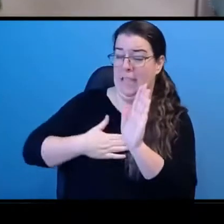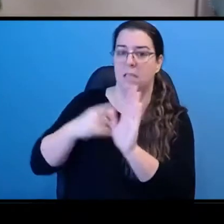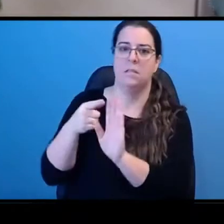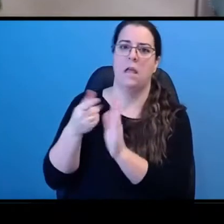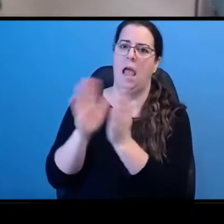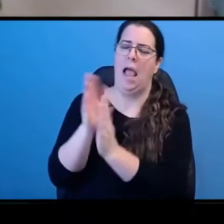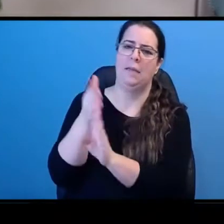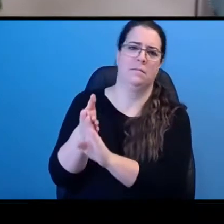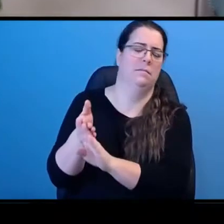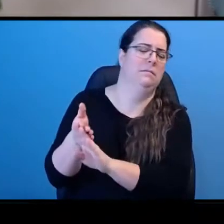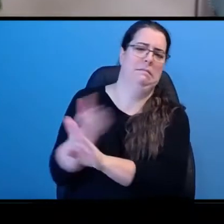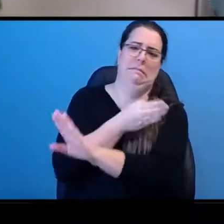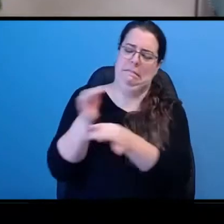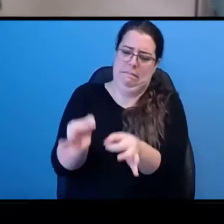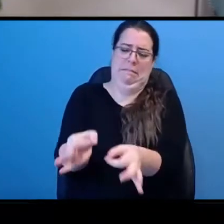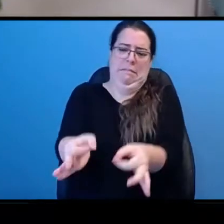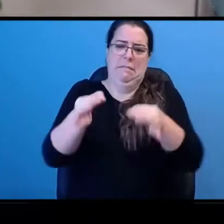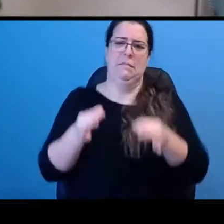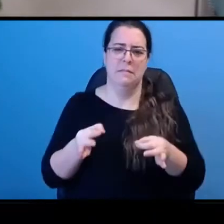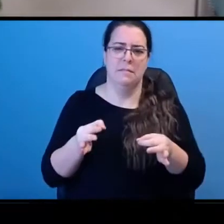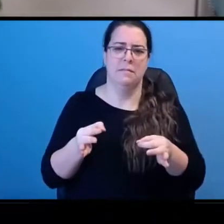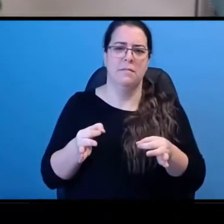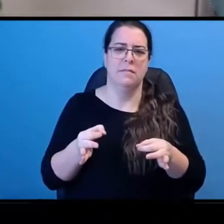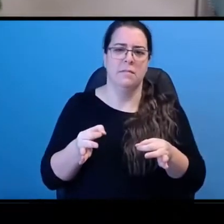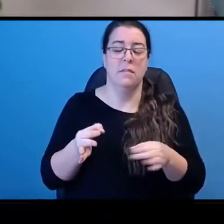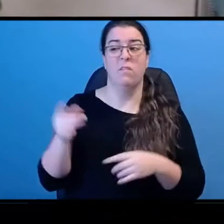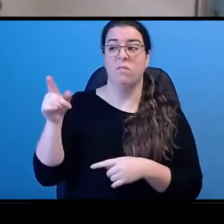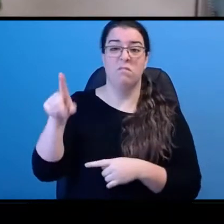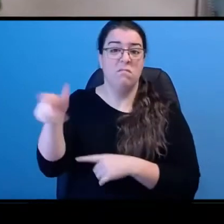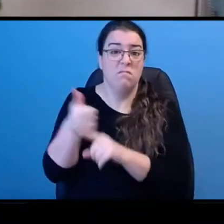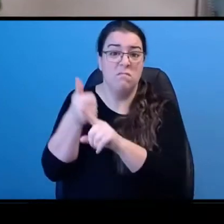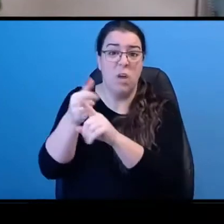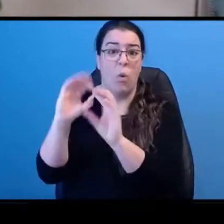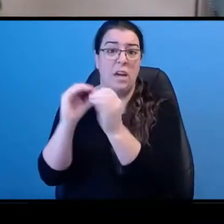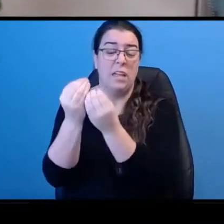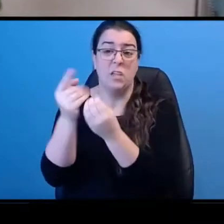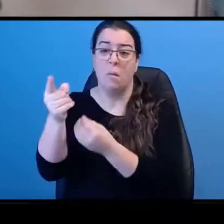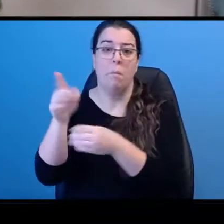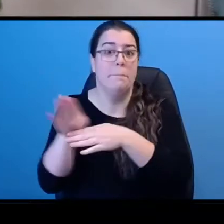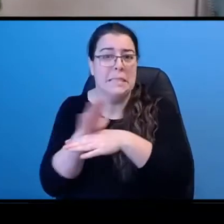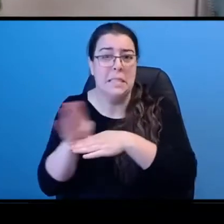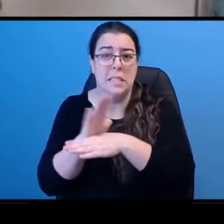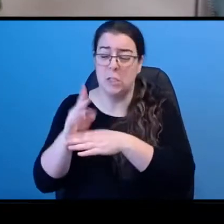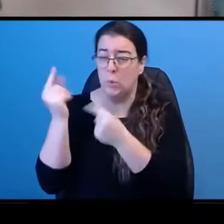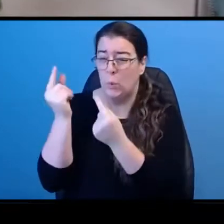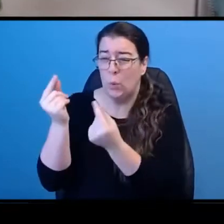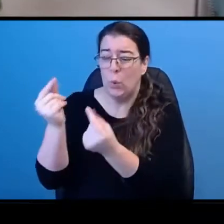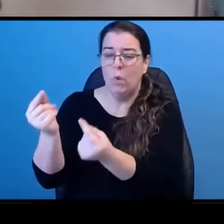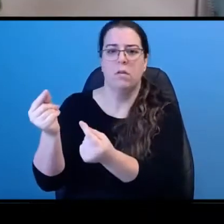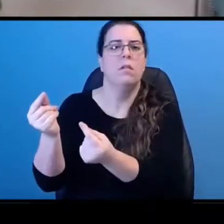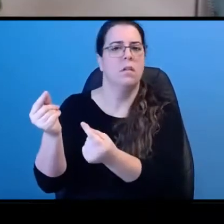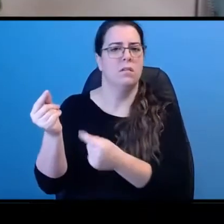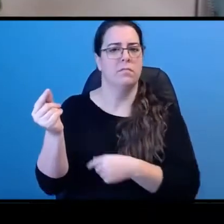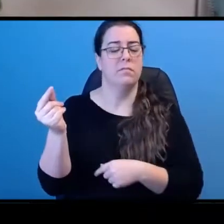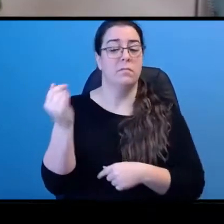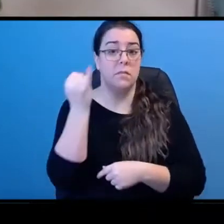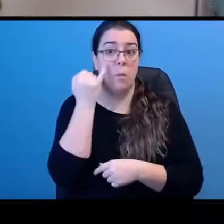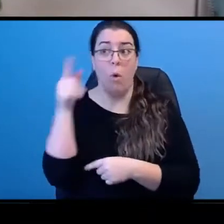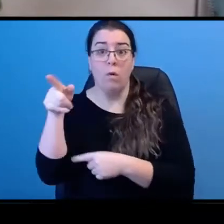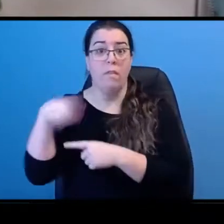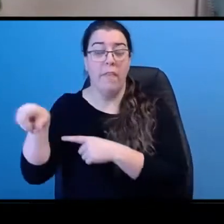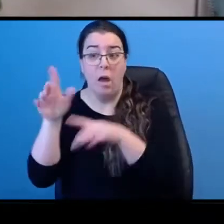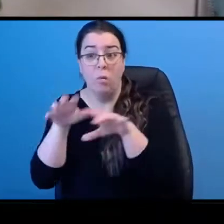It's just helpful for the organizations. You know, you never know what's on their plates, and you know, for a lot of us, if we're all writing grants at the same time for these